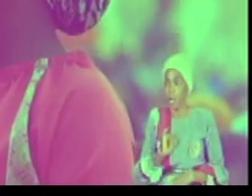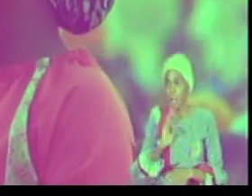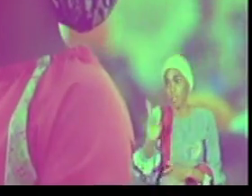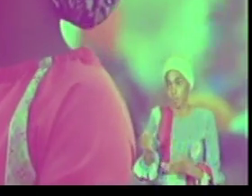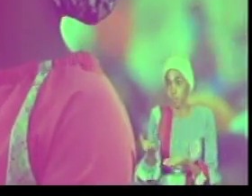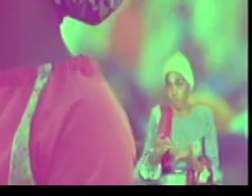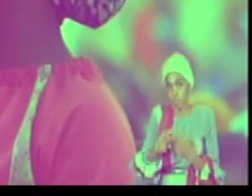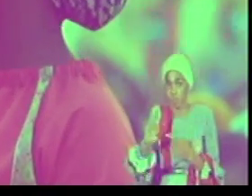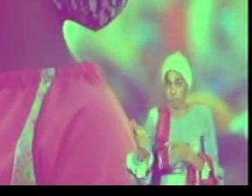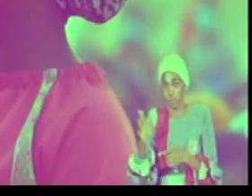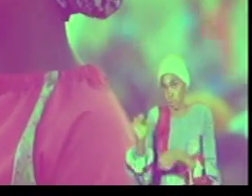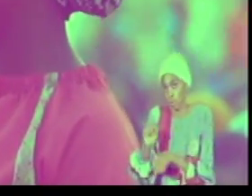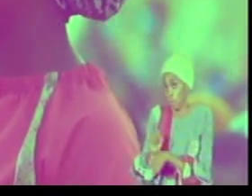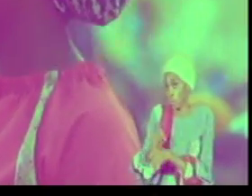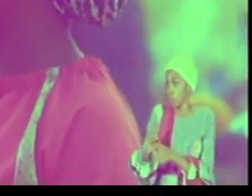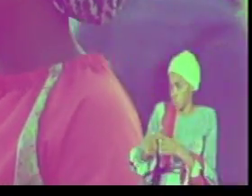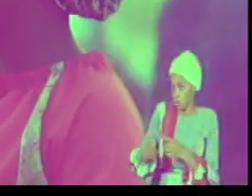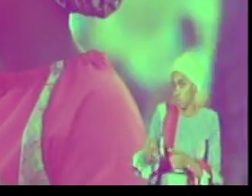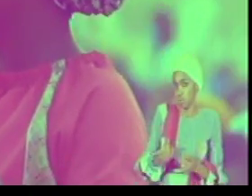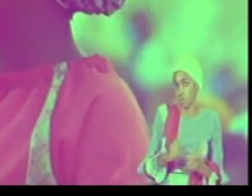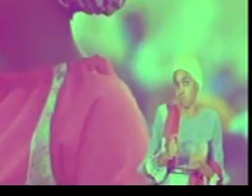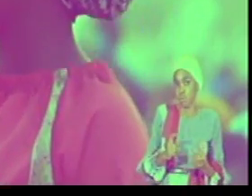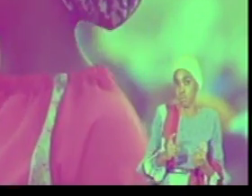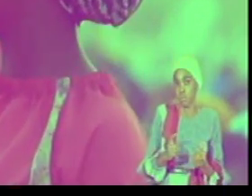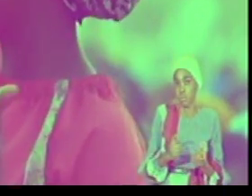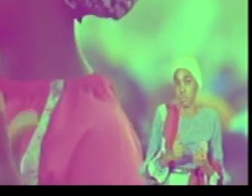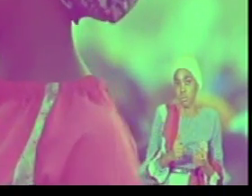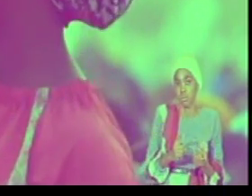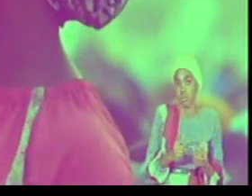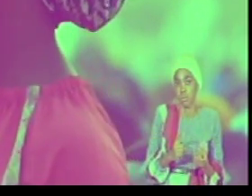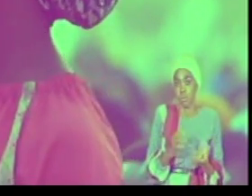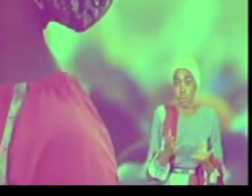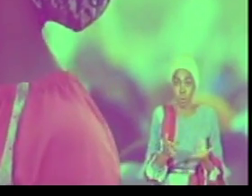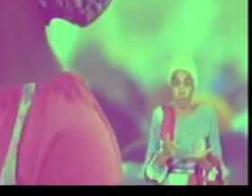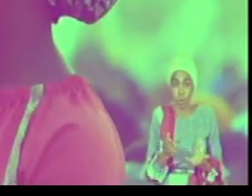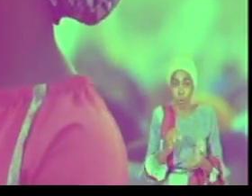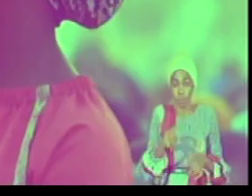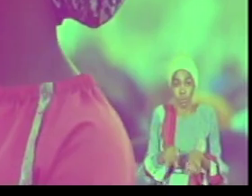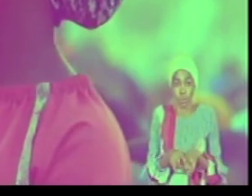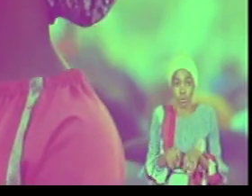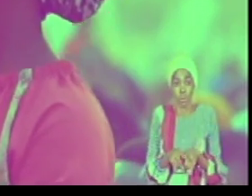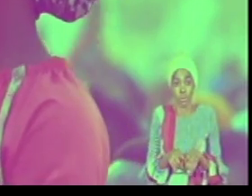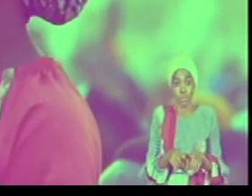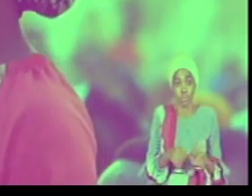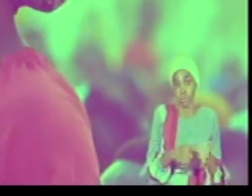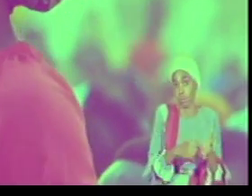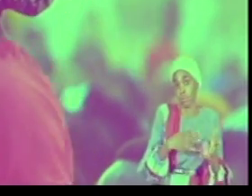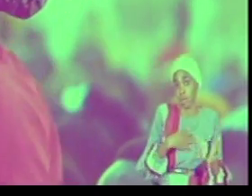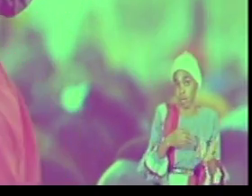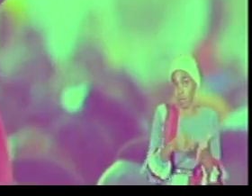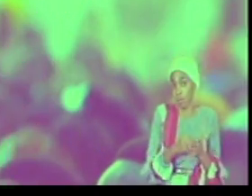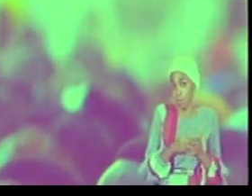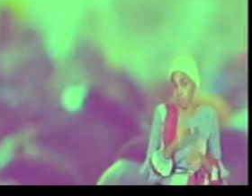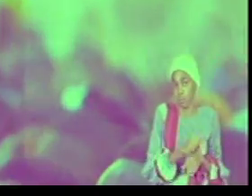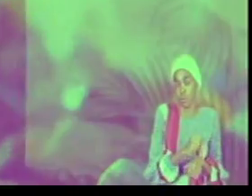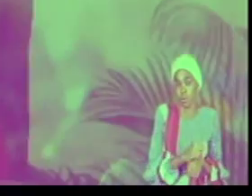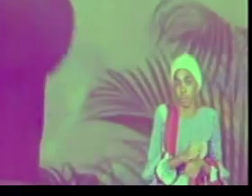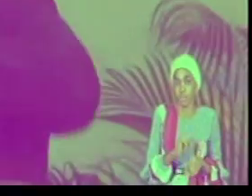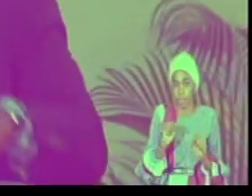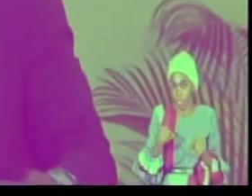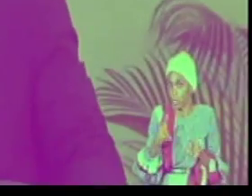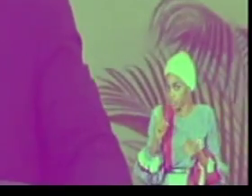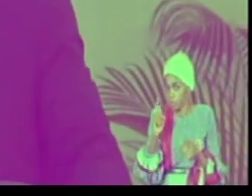only want to use it as an advertisement. Can you use the person's work to advertise your own business? Thank you. Can I have the young man in